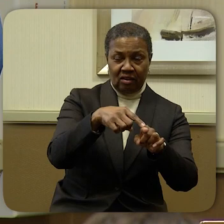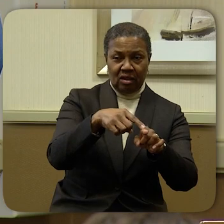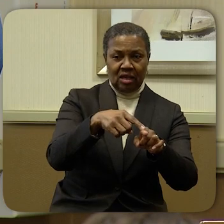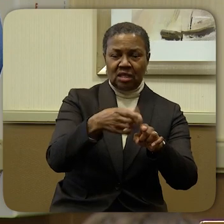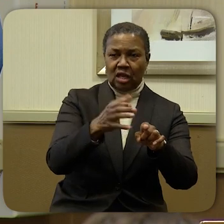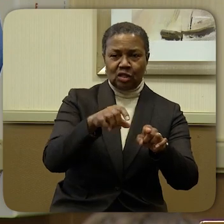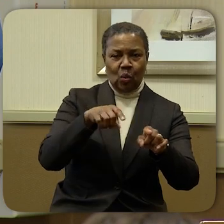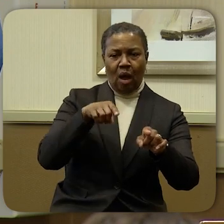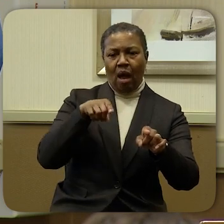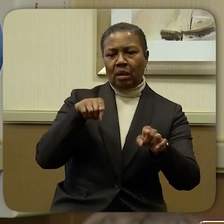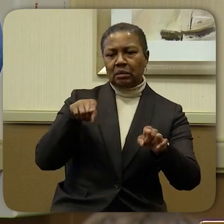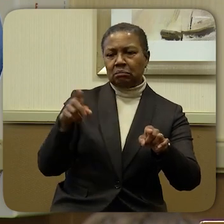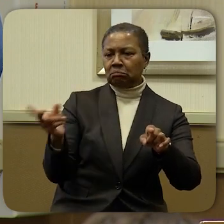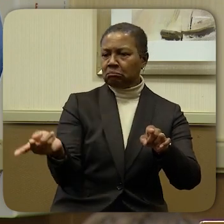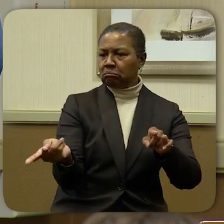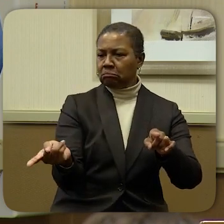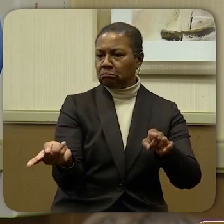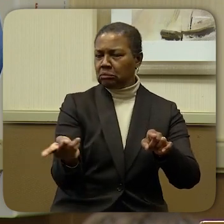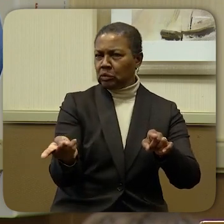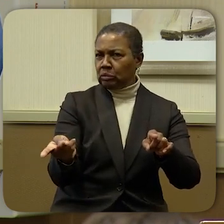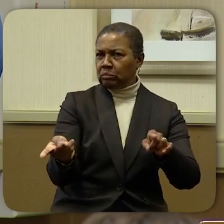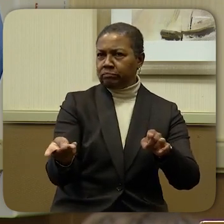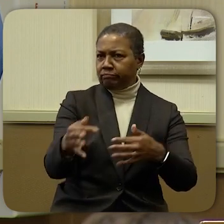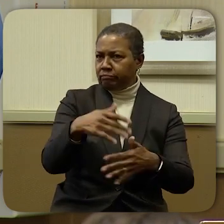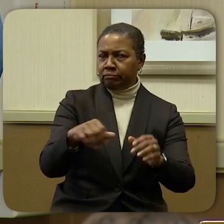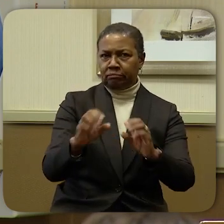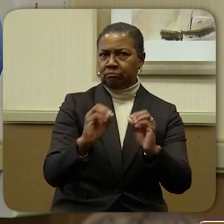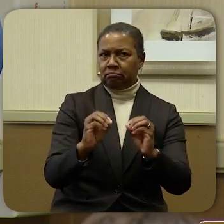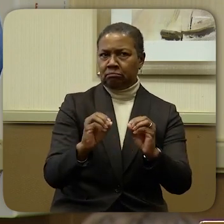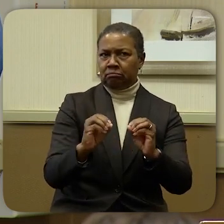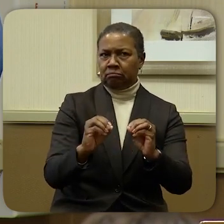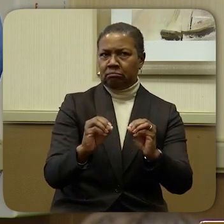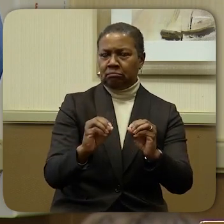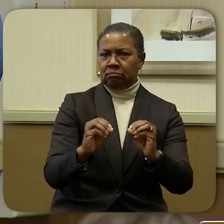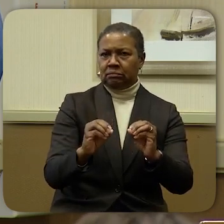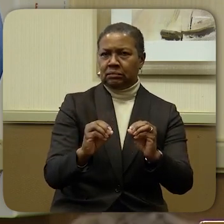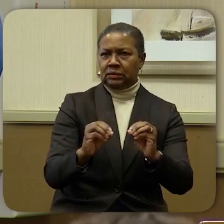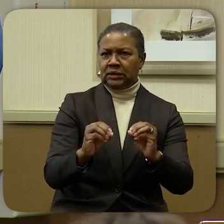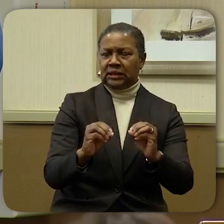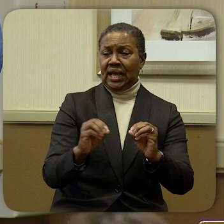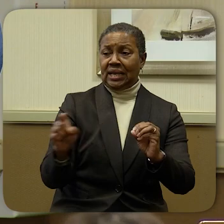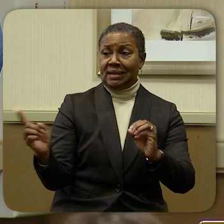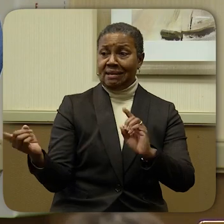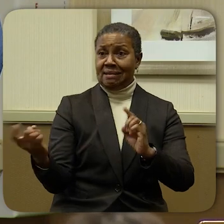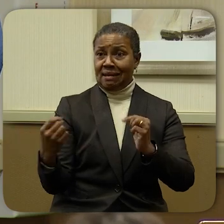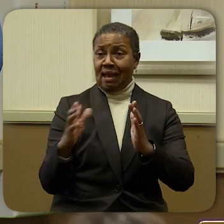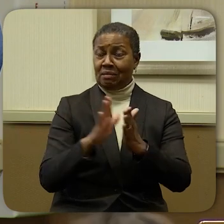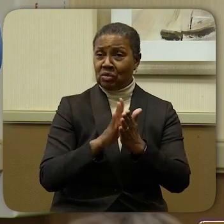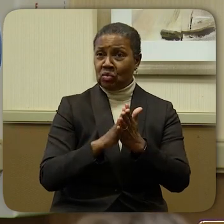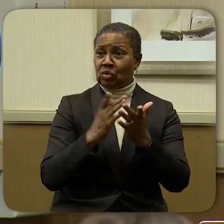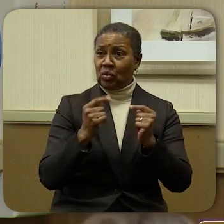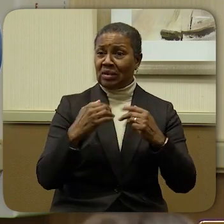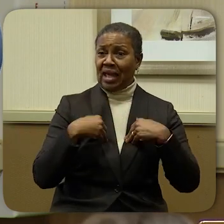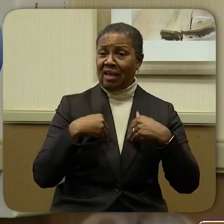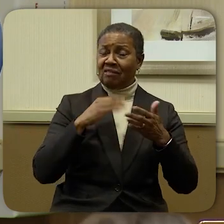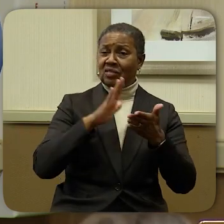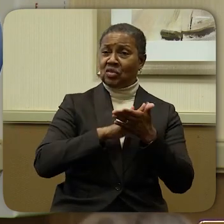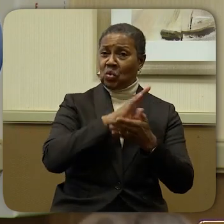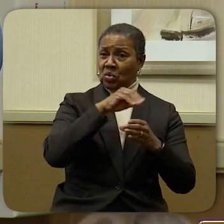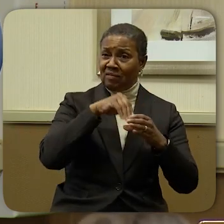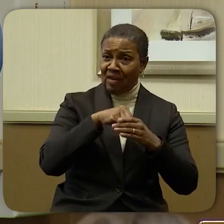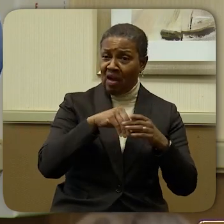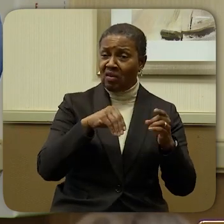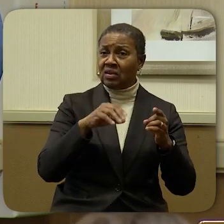her to have anything to do with him anymore. And it became a big thing. He actually came to school and tried to get the administration to like